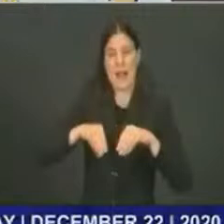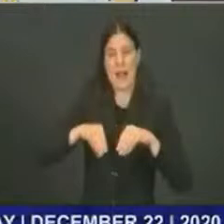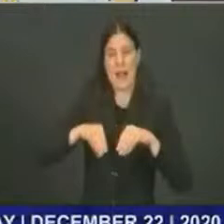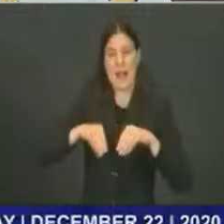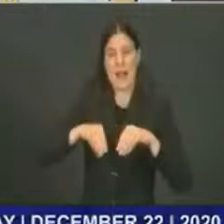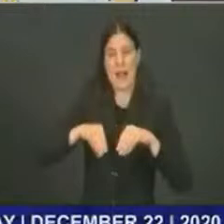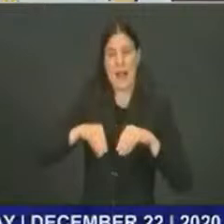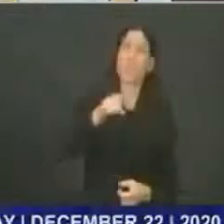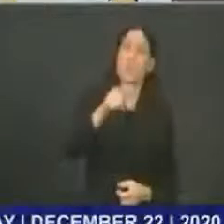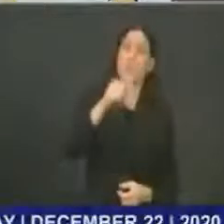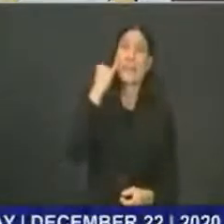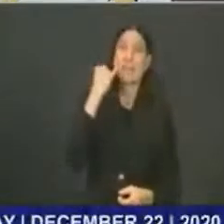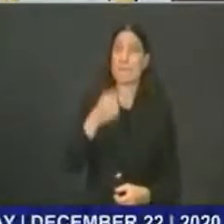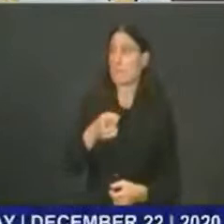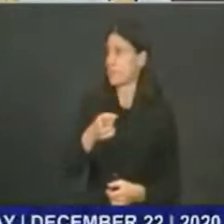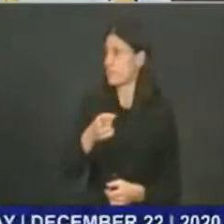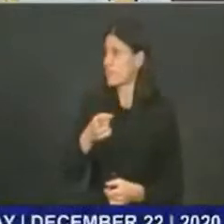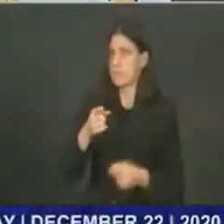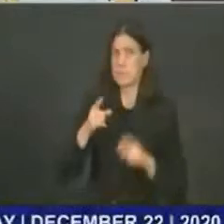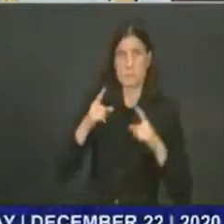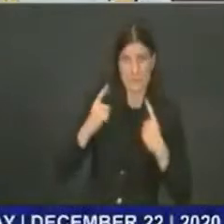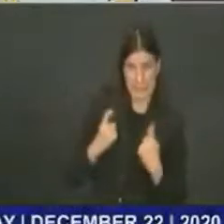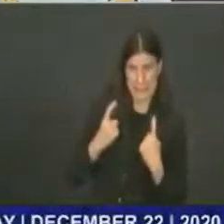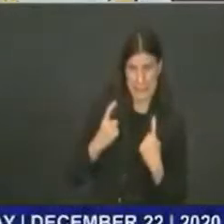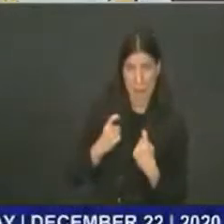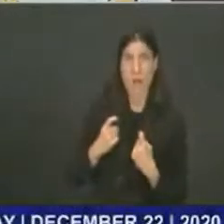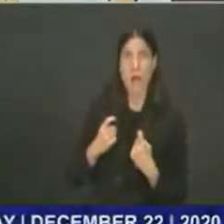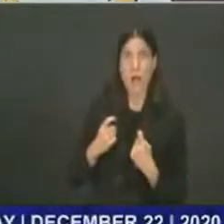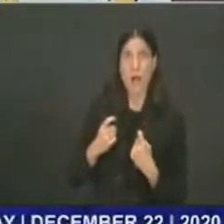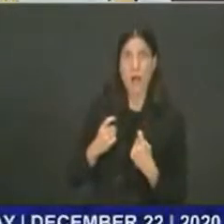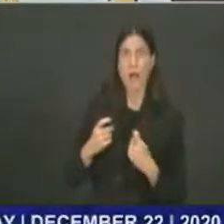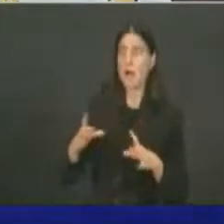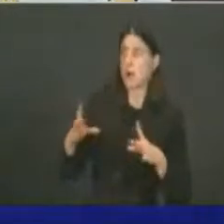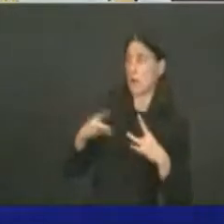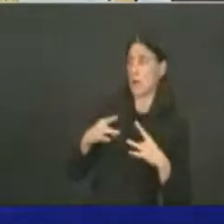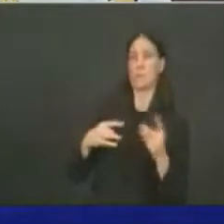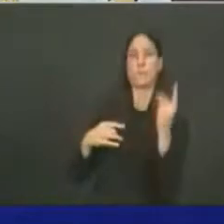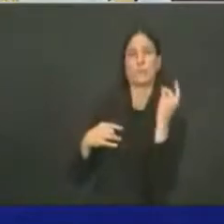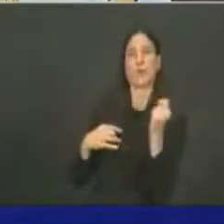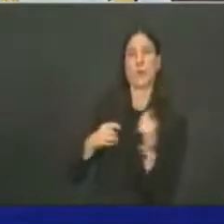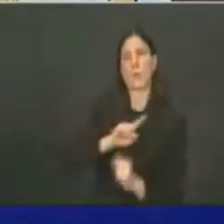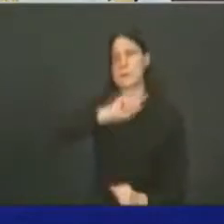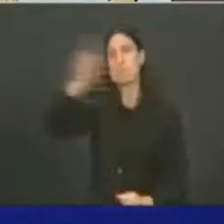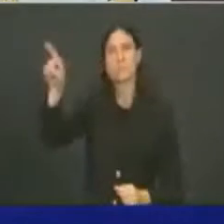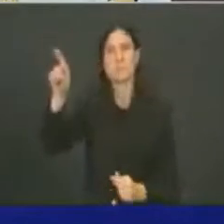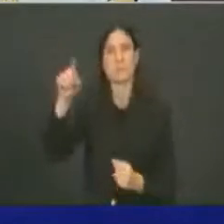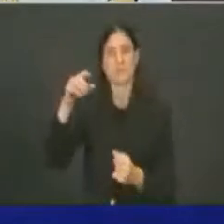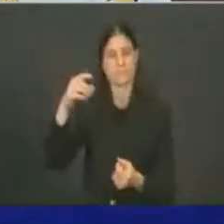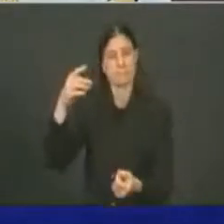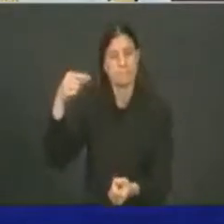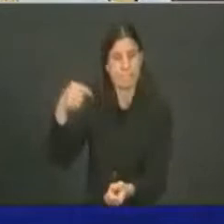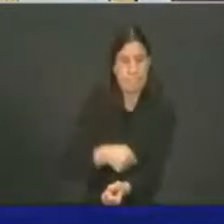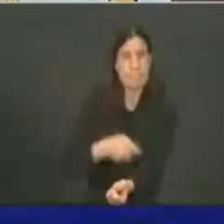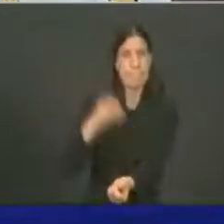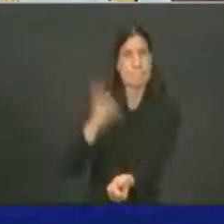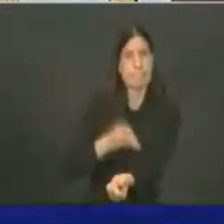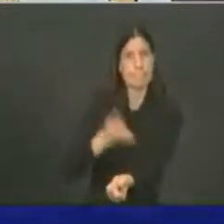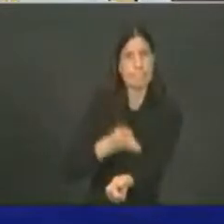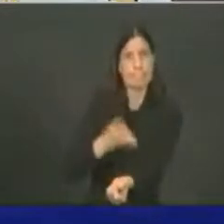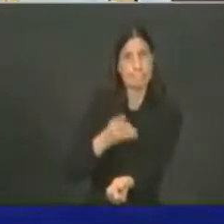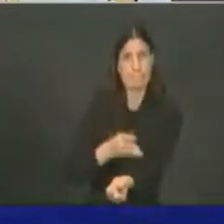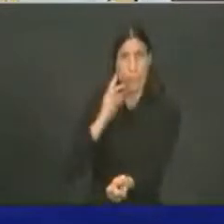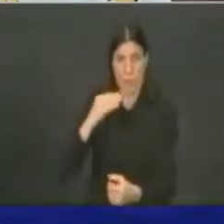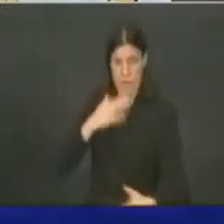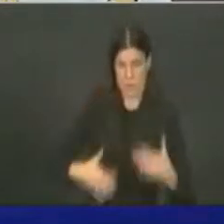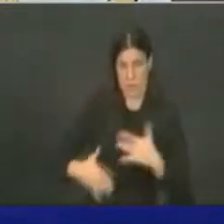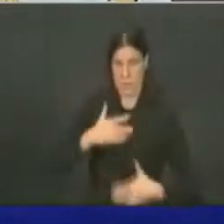an option for you. We're working hard to make sure that the treatment is available in as many different places as possible, in nursing homes.